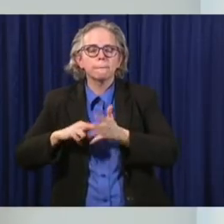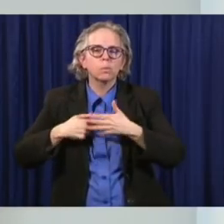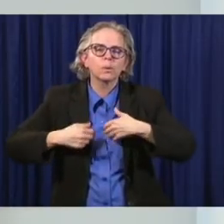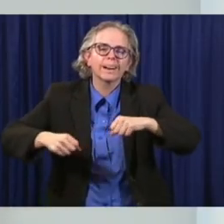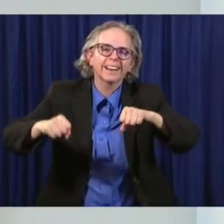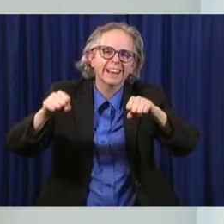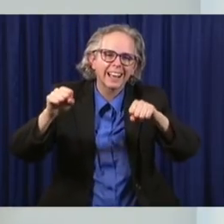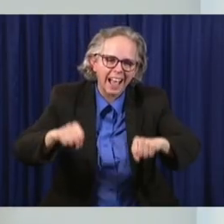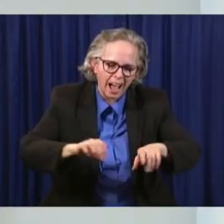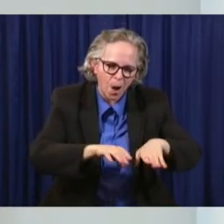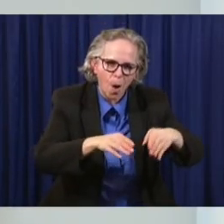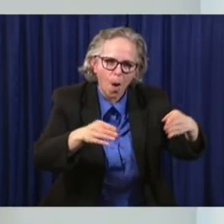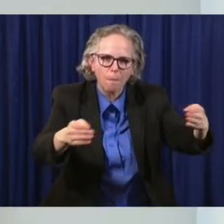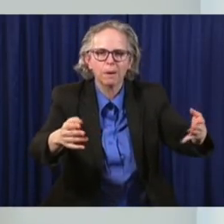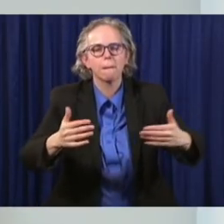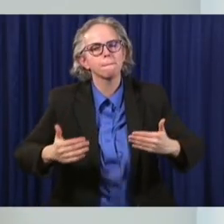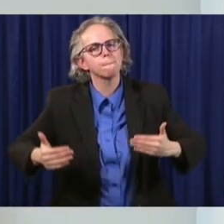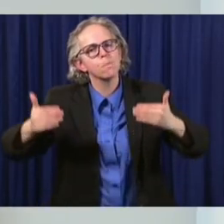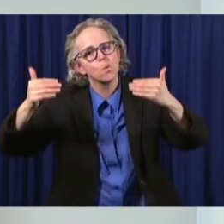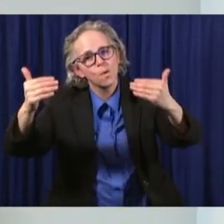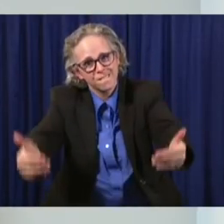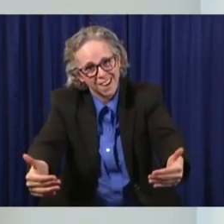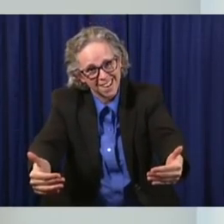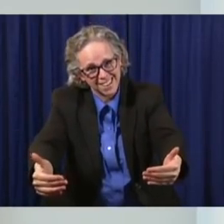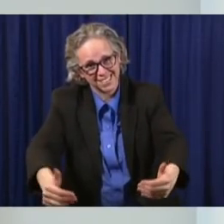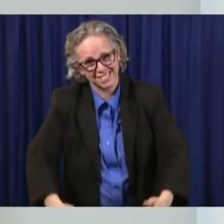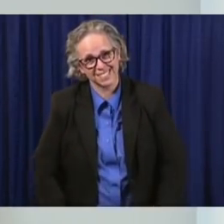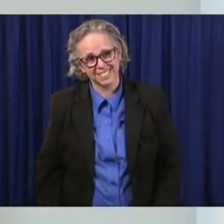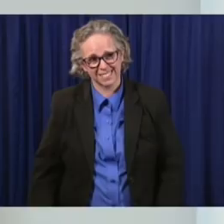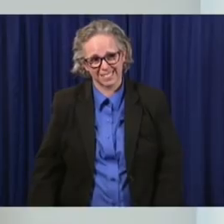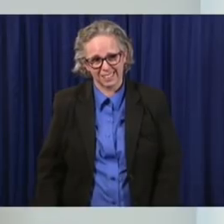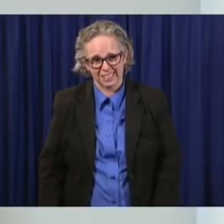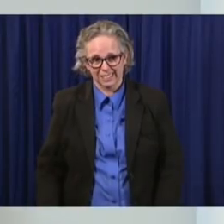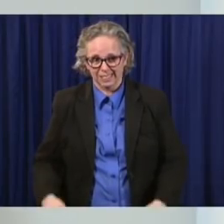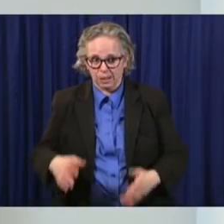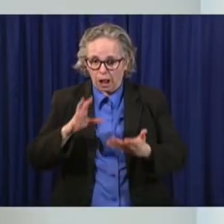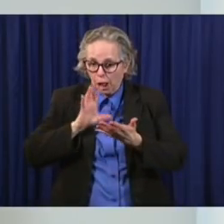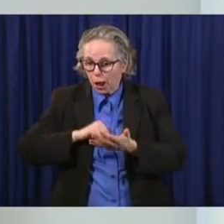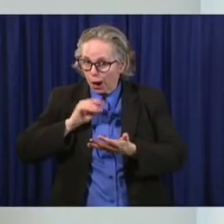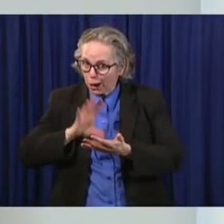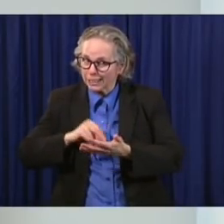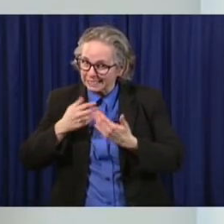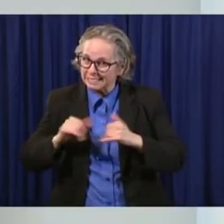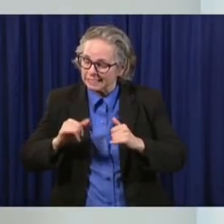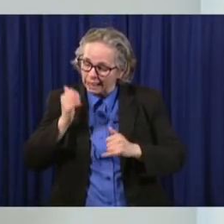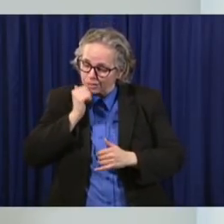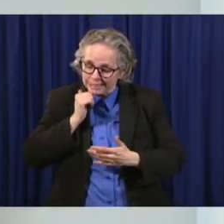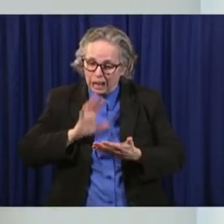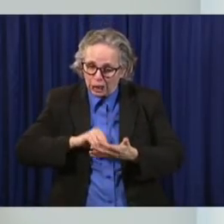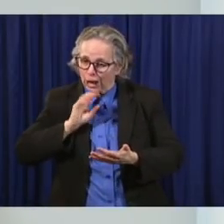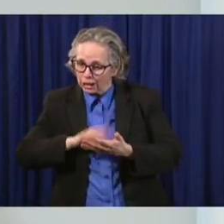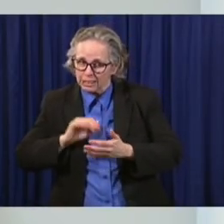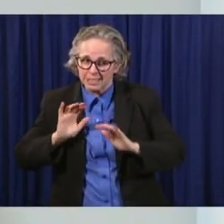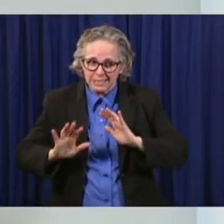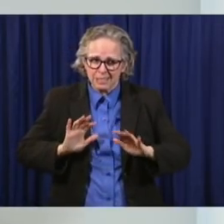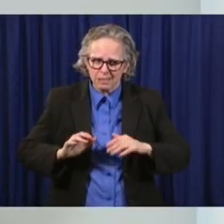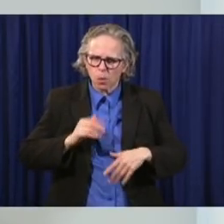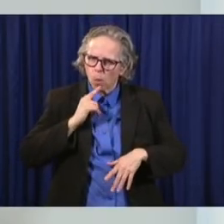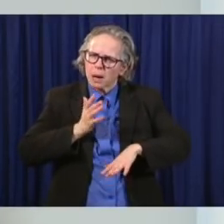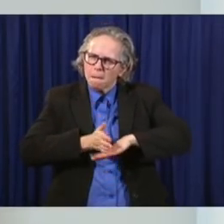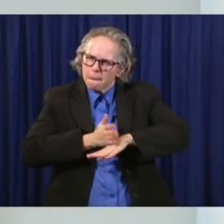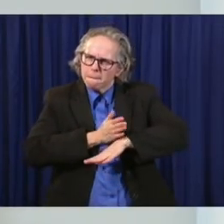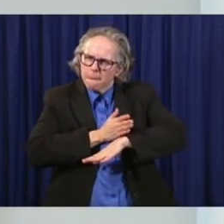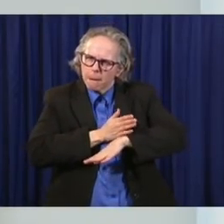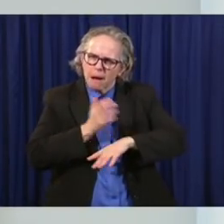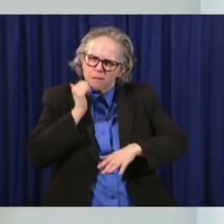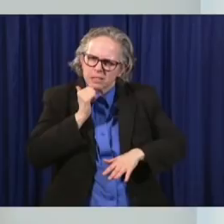and to move forward. And we will continue to learn new things every day, and we will get better every day,